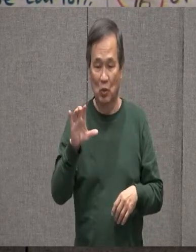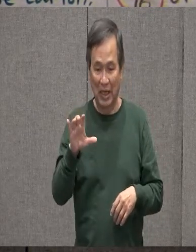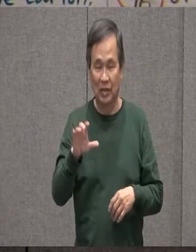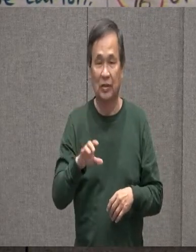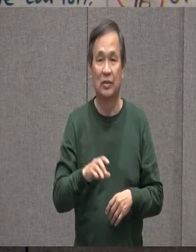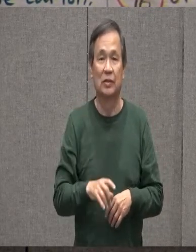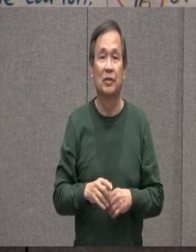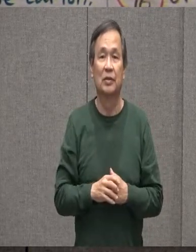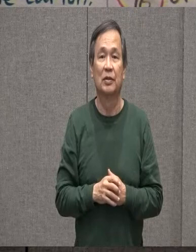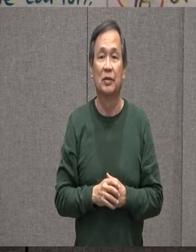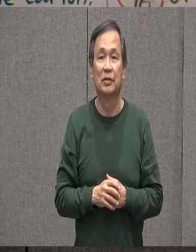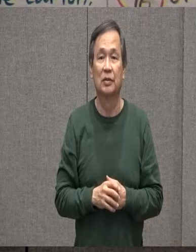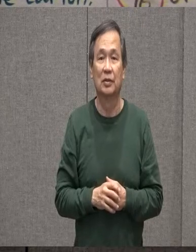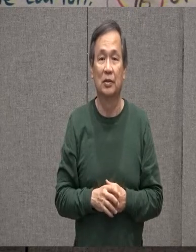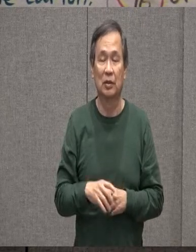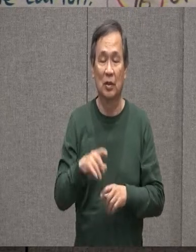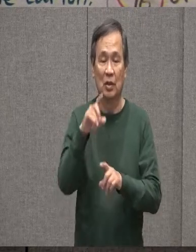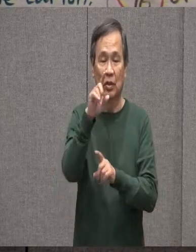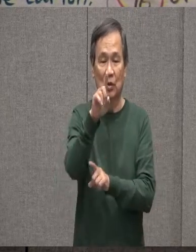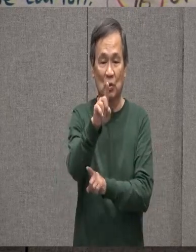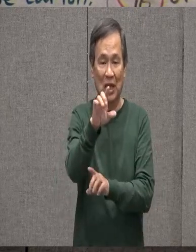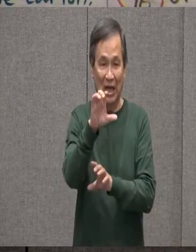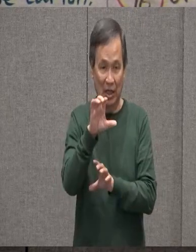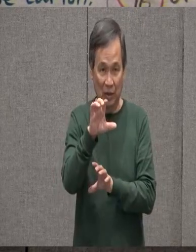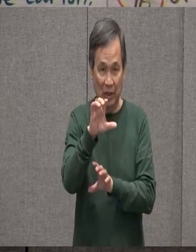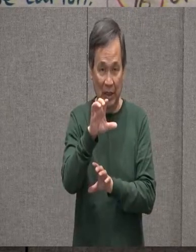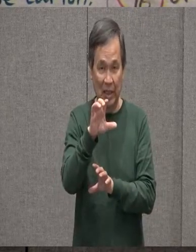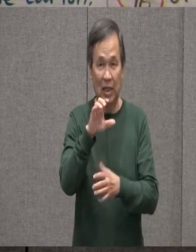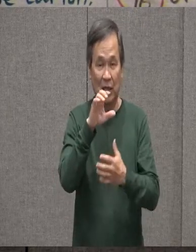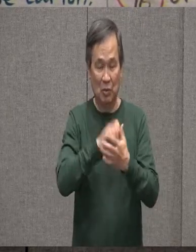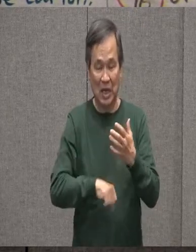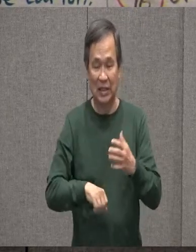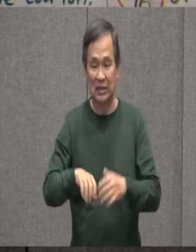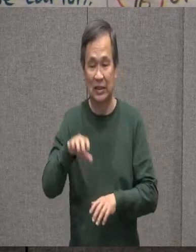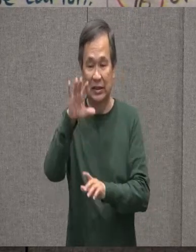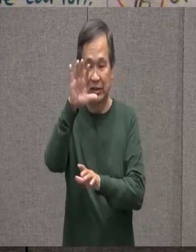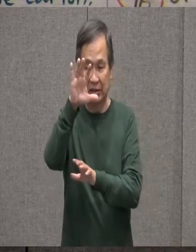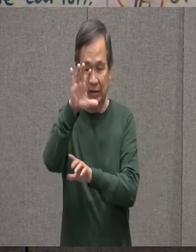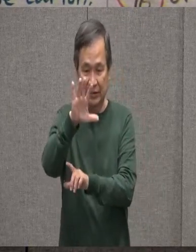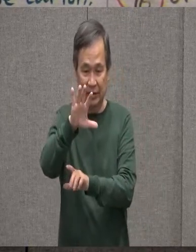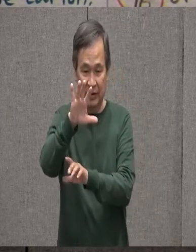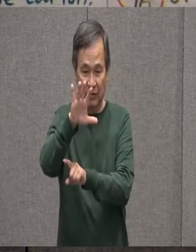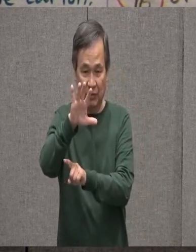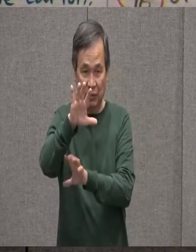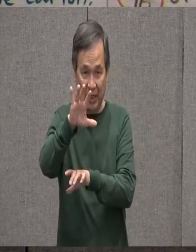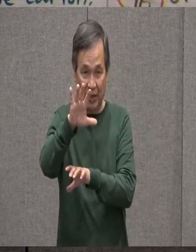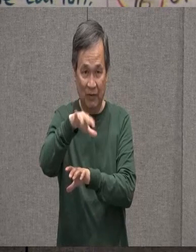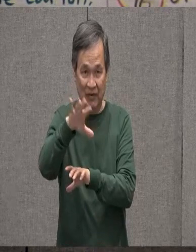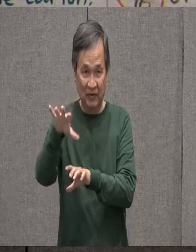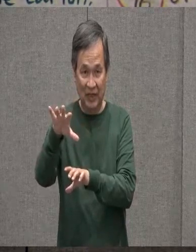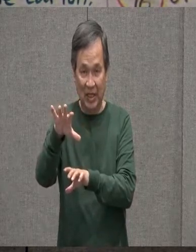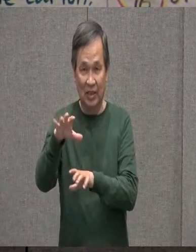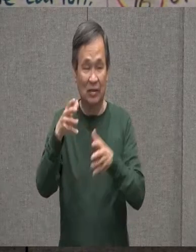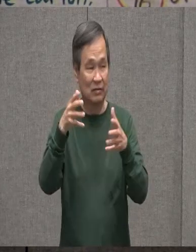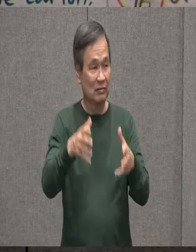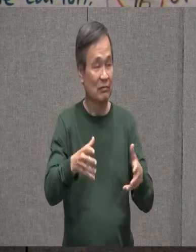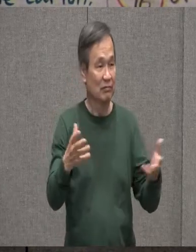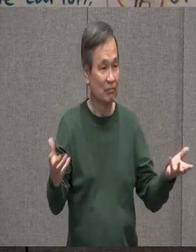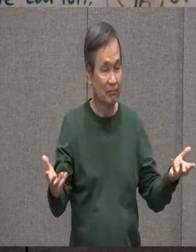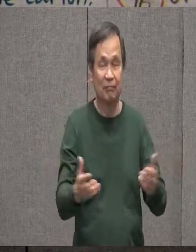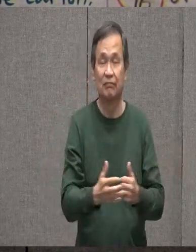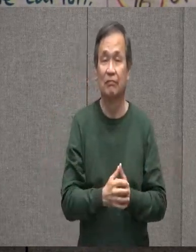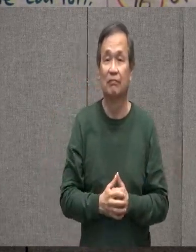many times Susie used it. So how could I use this number, the 55 hundredths, to help me